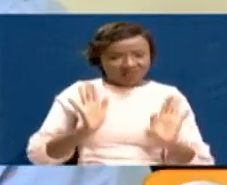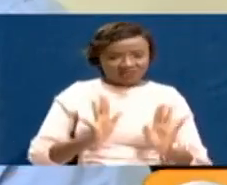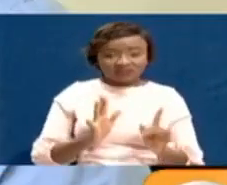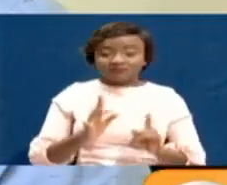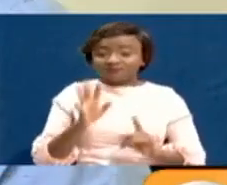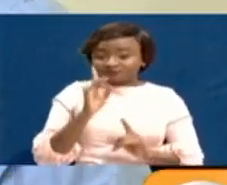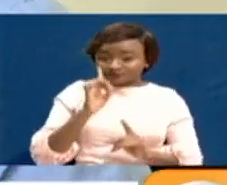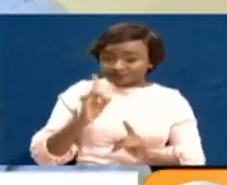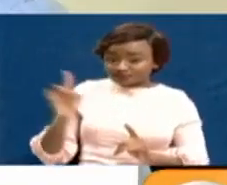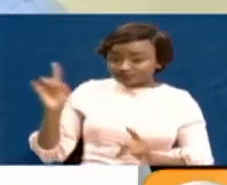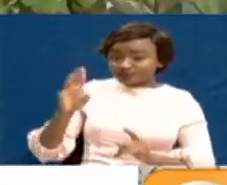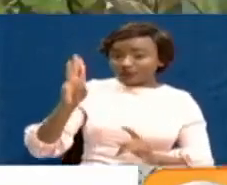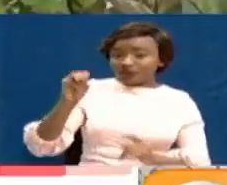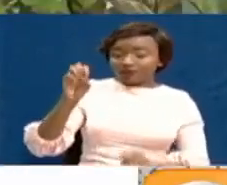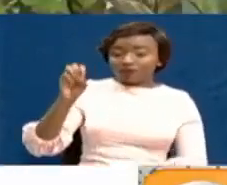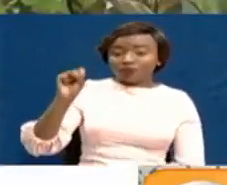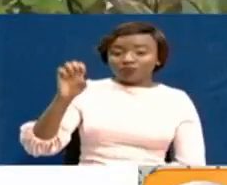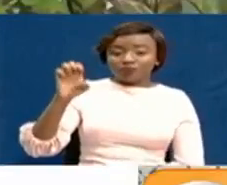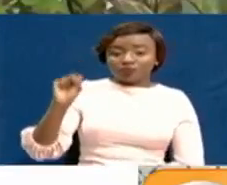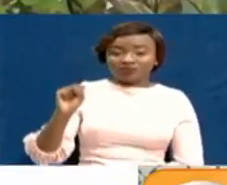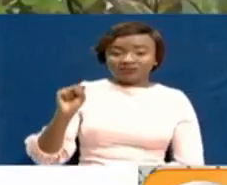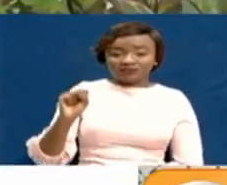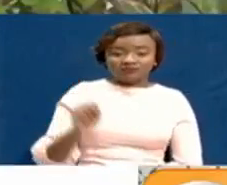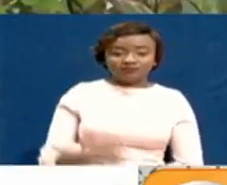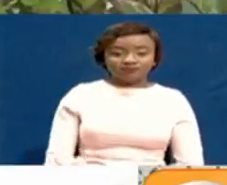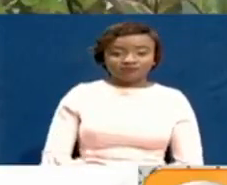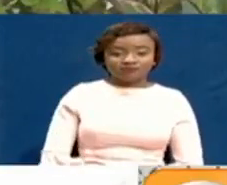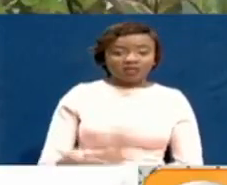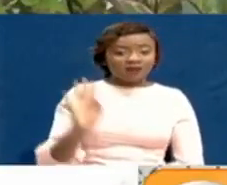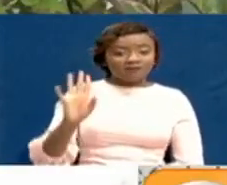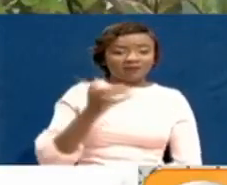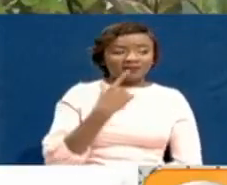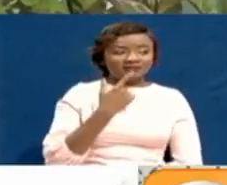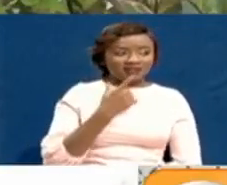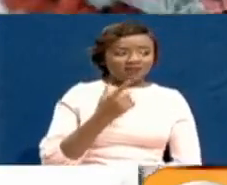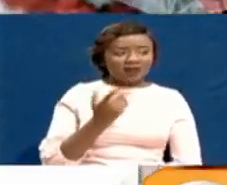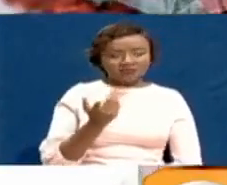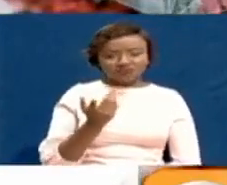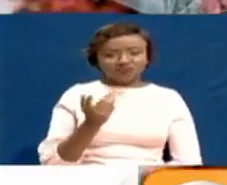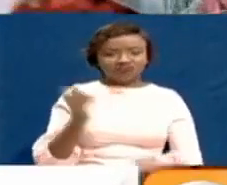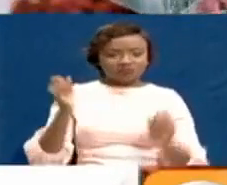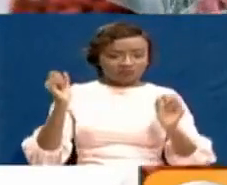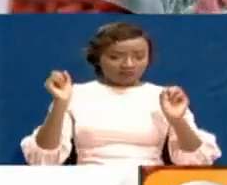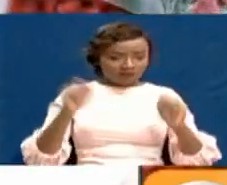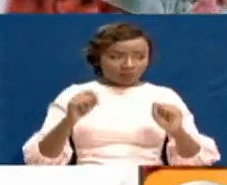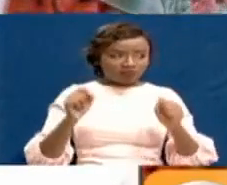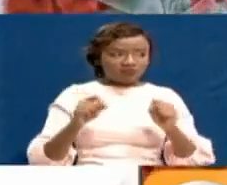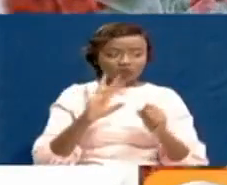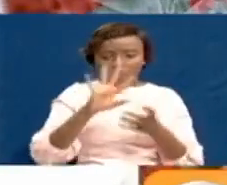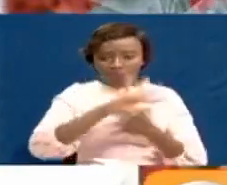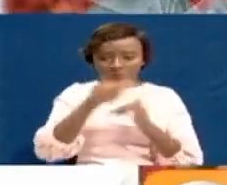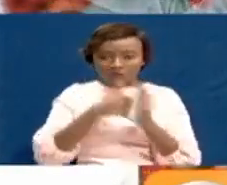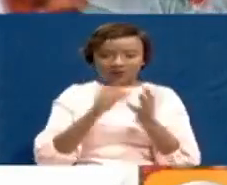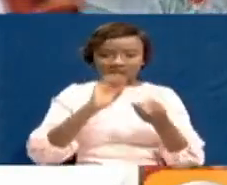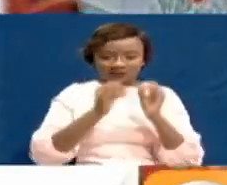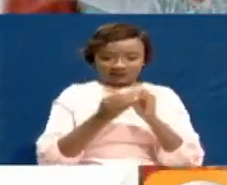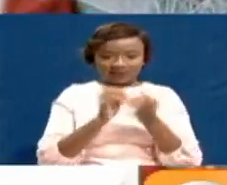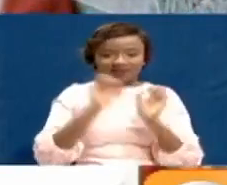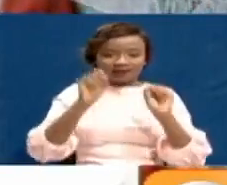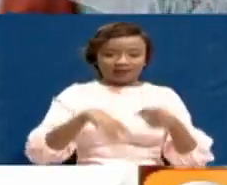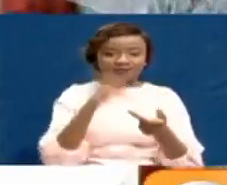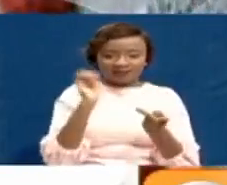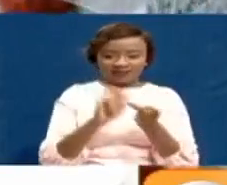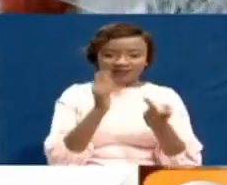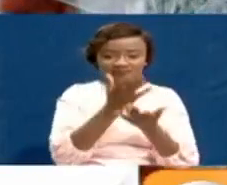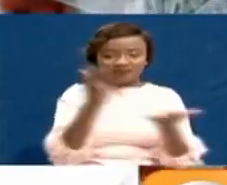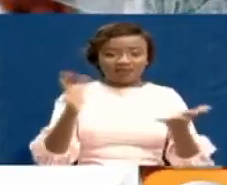Masika, a virologist, and Thumbi Mwangi, an epidemiologist, say it is possible that the data is skewed based only on the population tested,